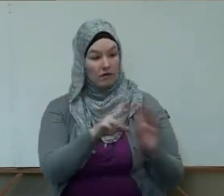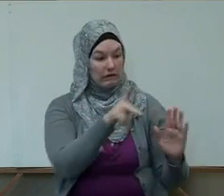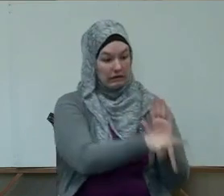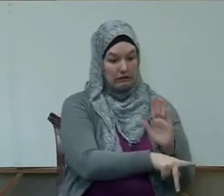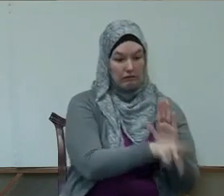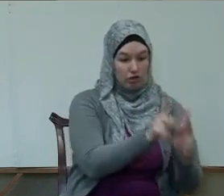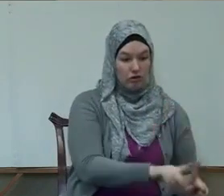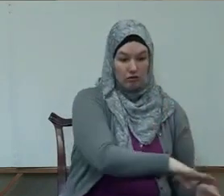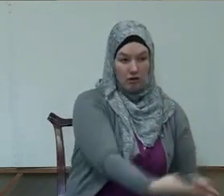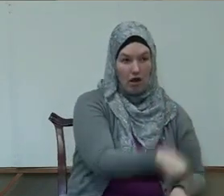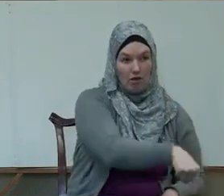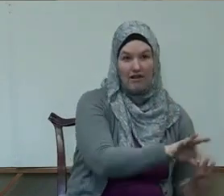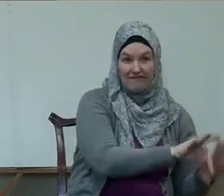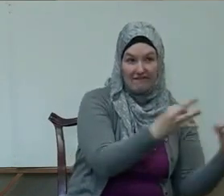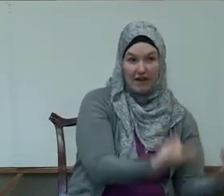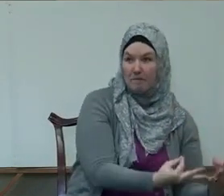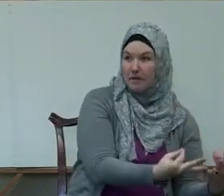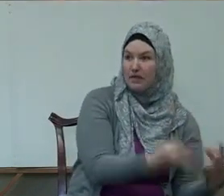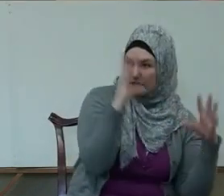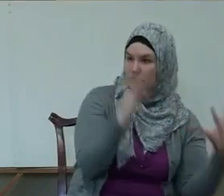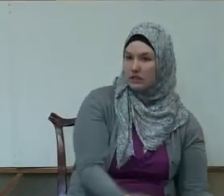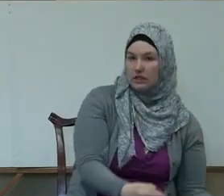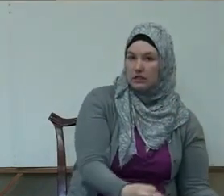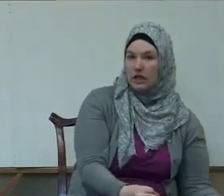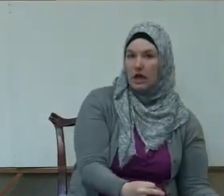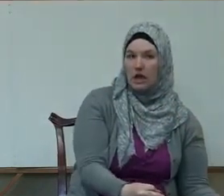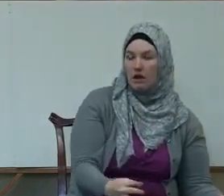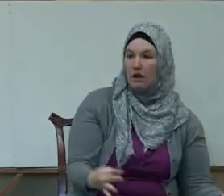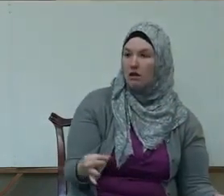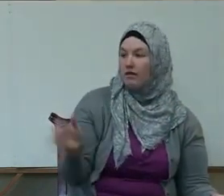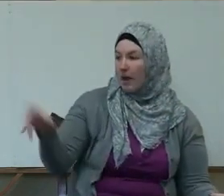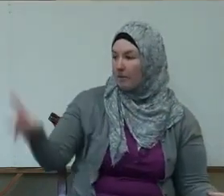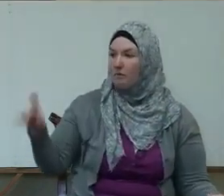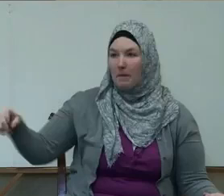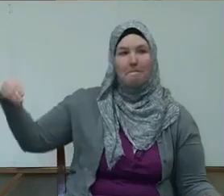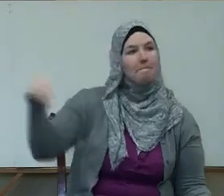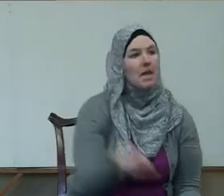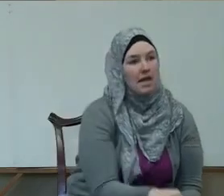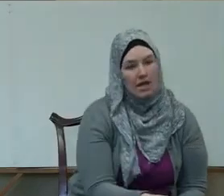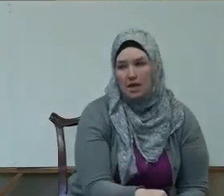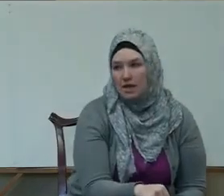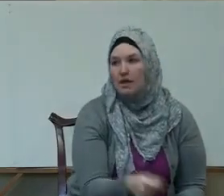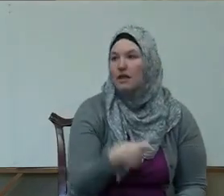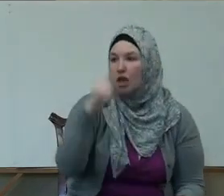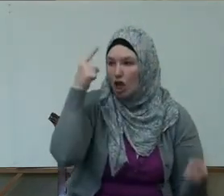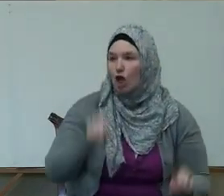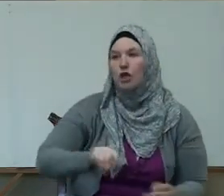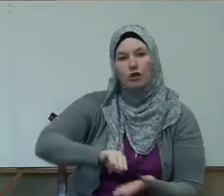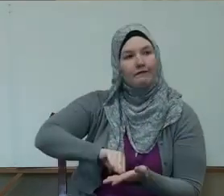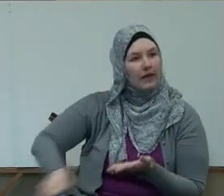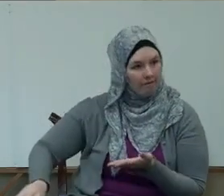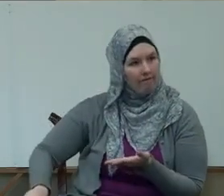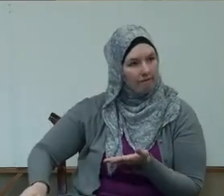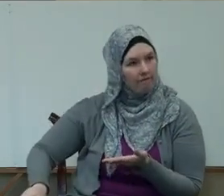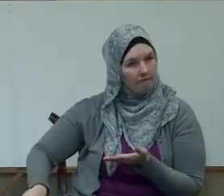killed, agrees to take a compensation and they agree to forgive